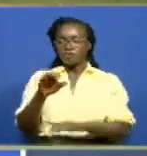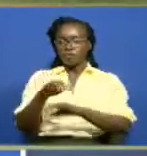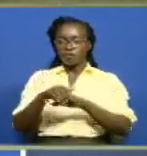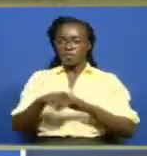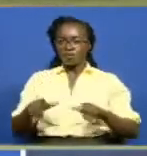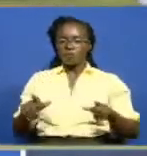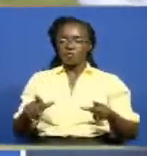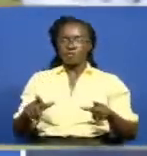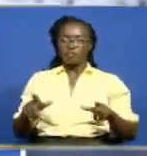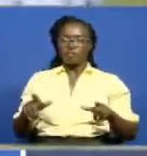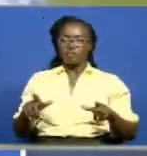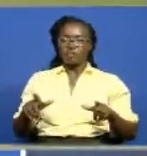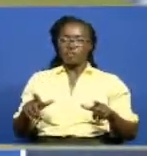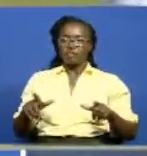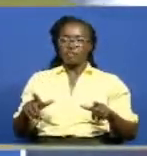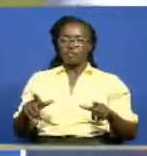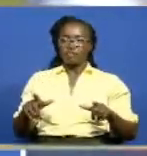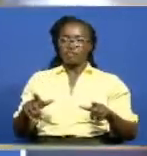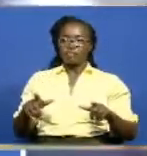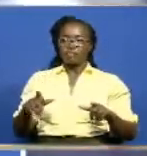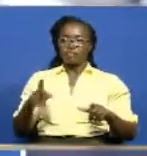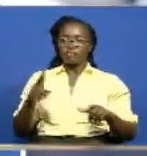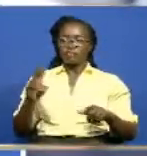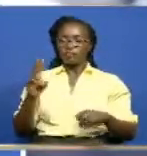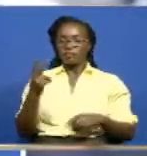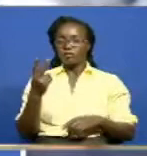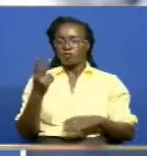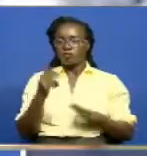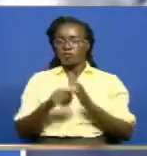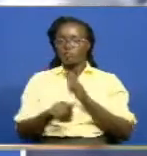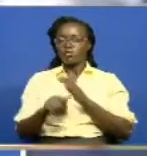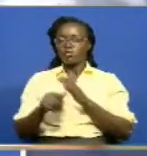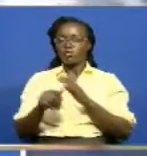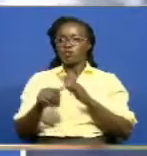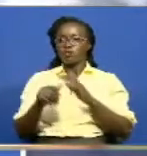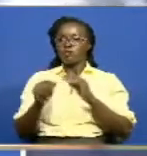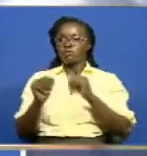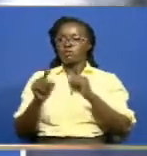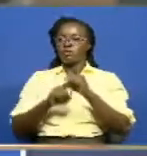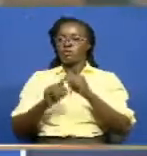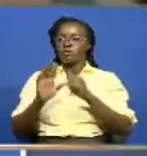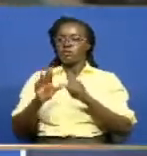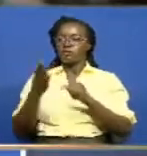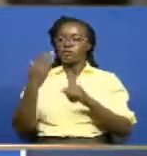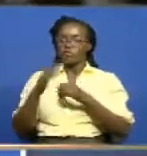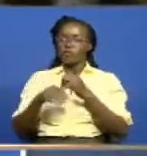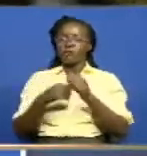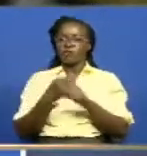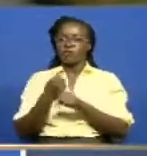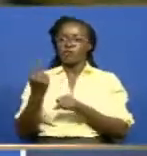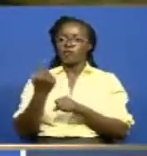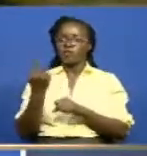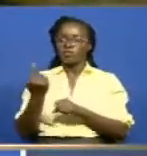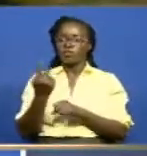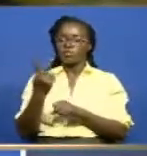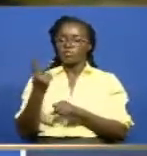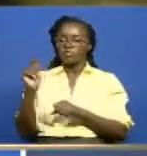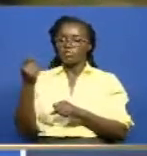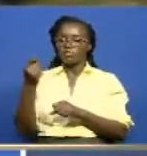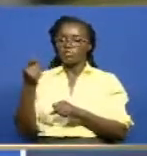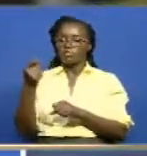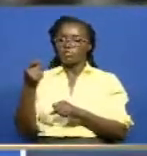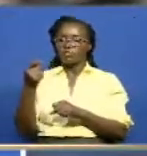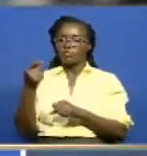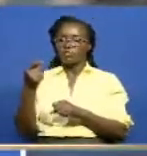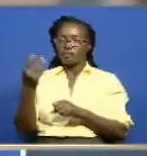Carl Samuja, are tied second on 6 under par 65. Last year, only 2 Kenyans made the cut to day